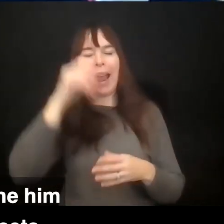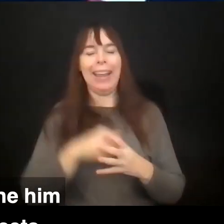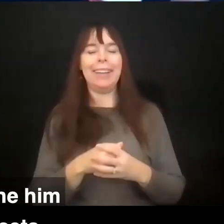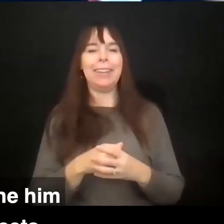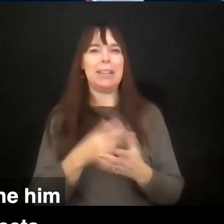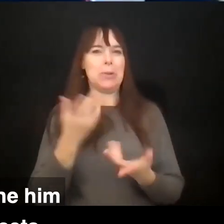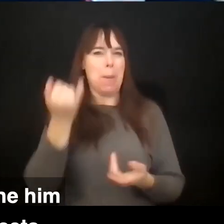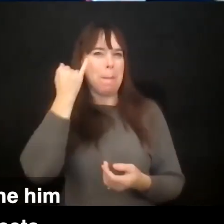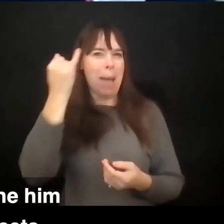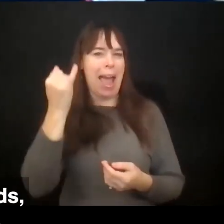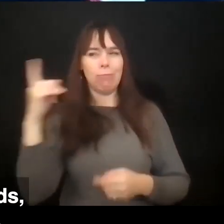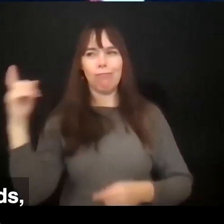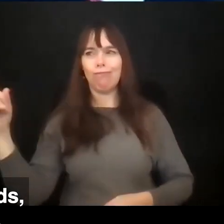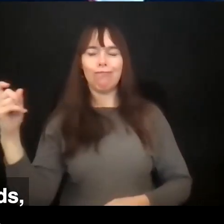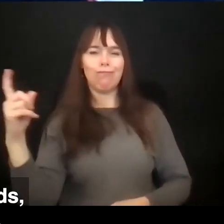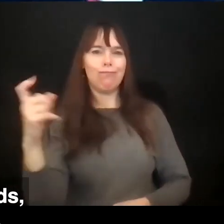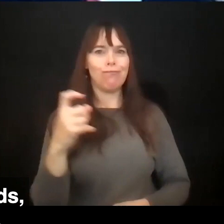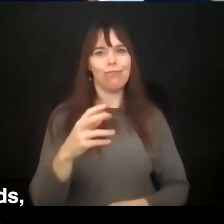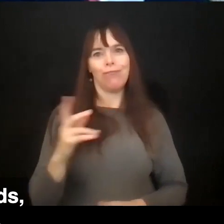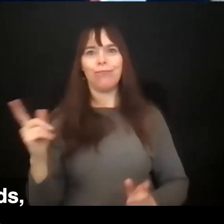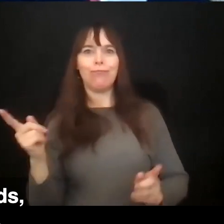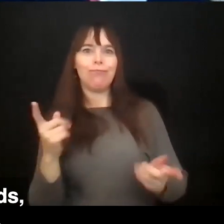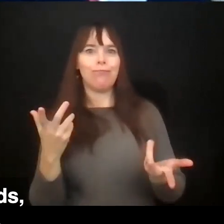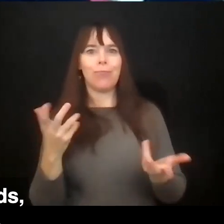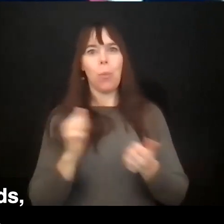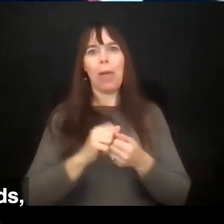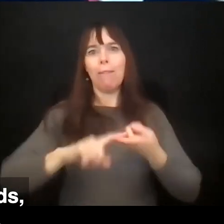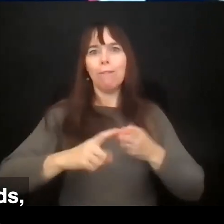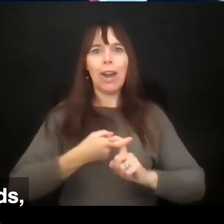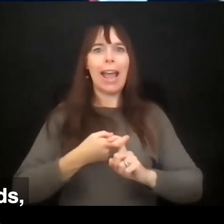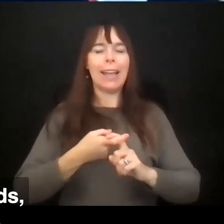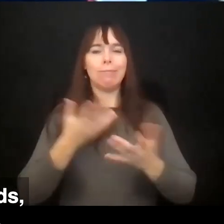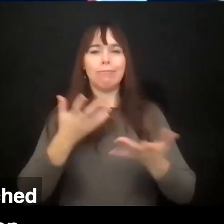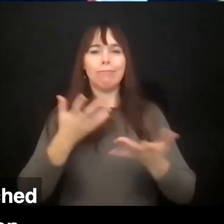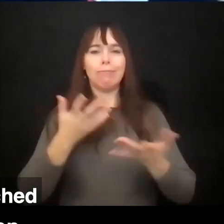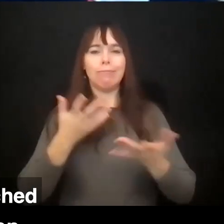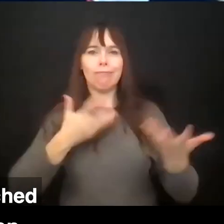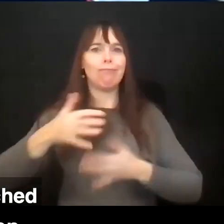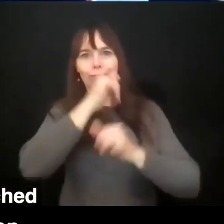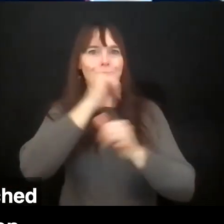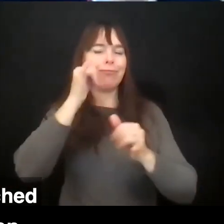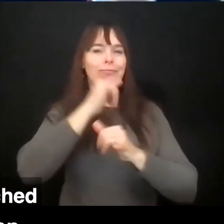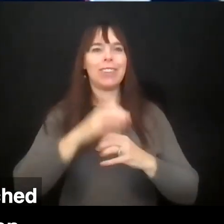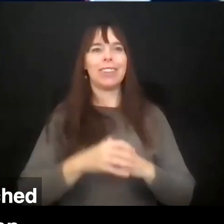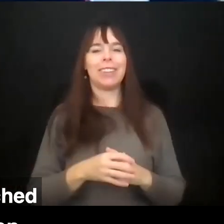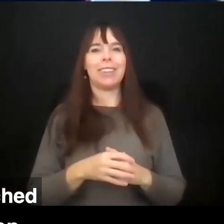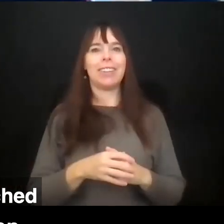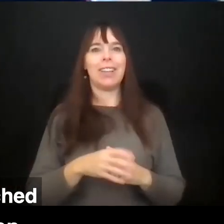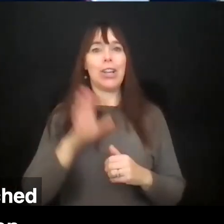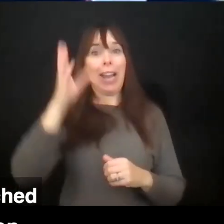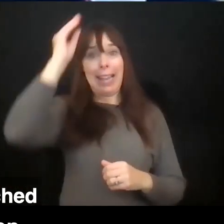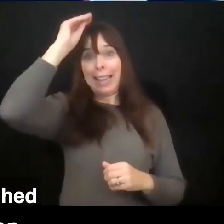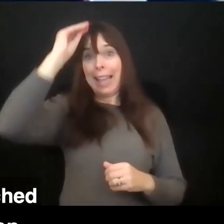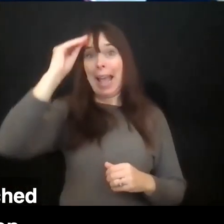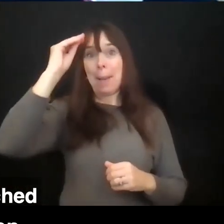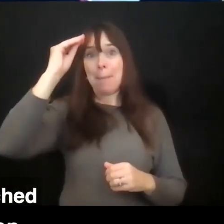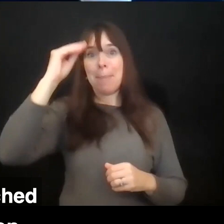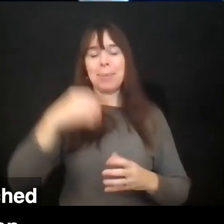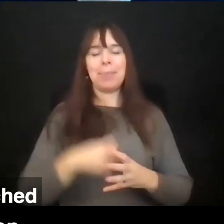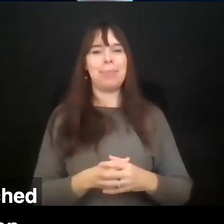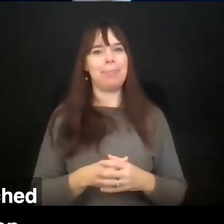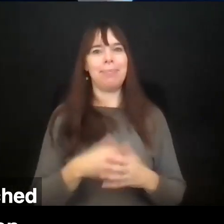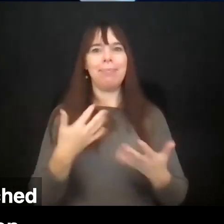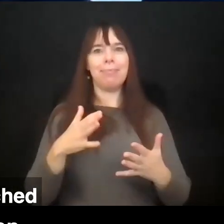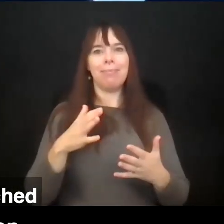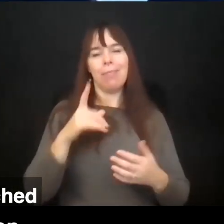imagine him running out on the street, sort of with his friends, having a great time. His cap is sort